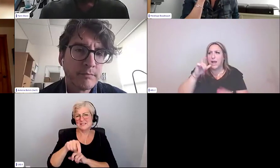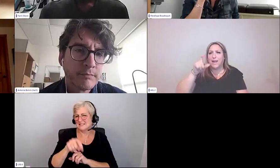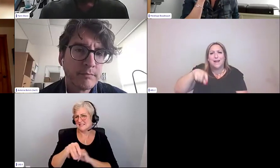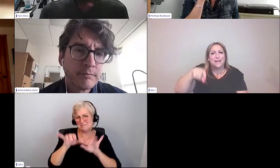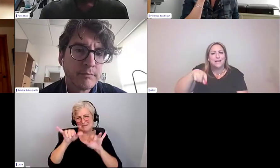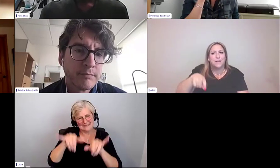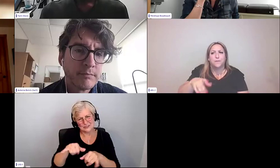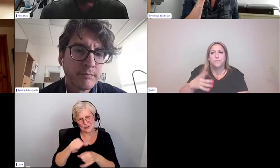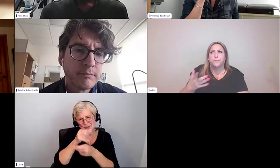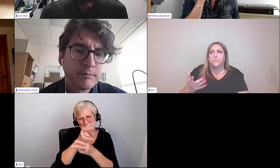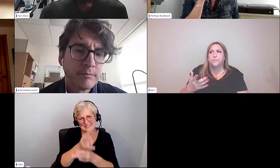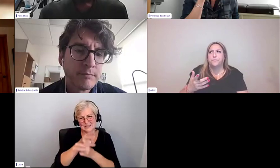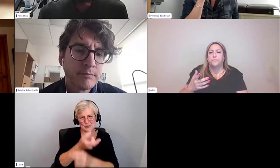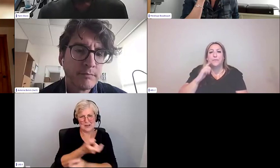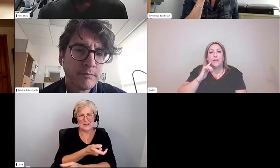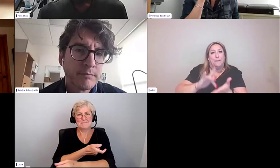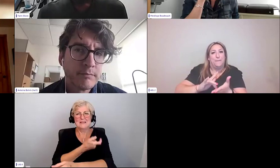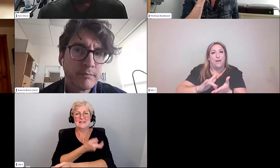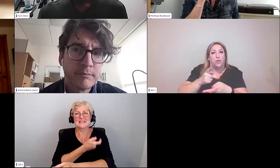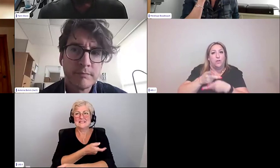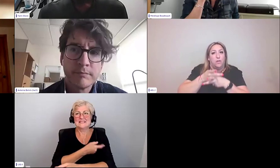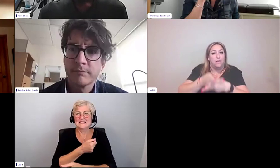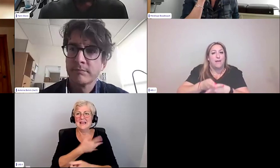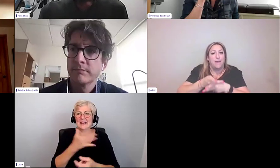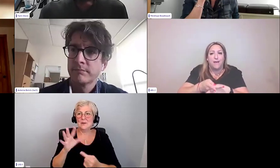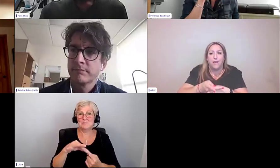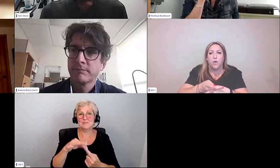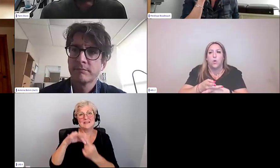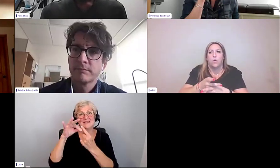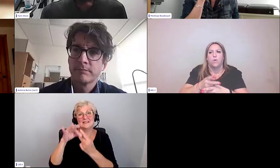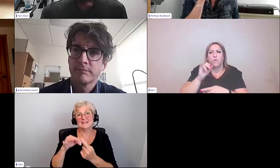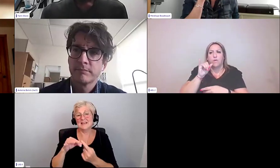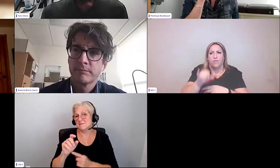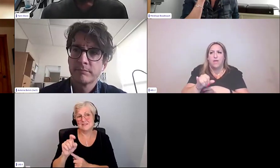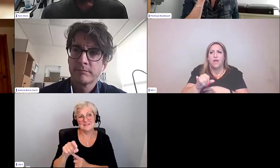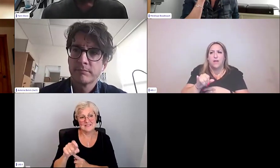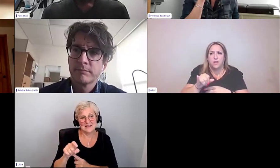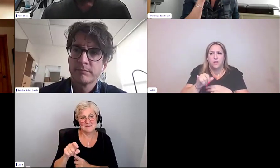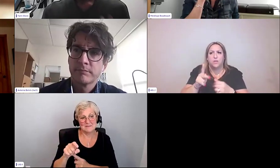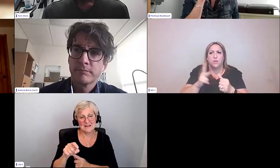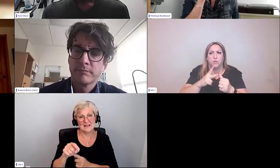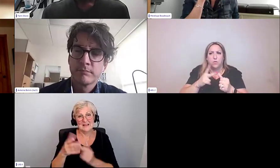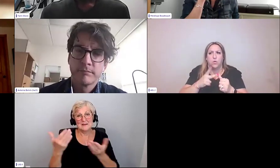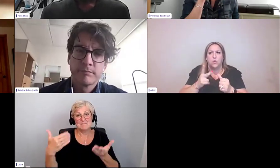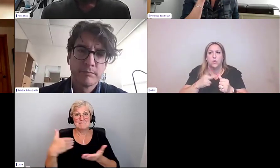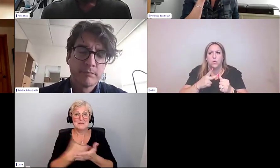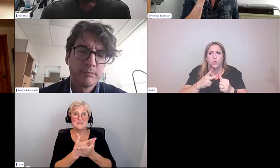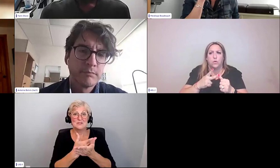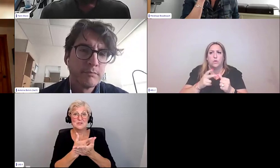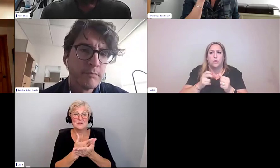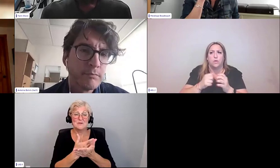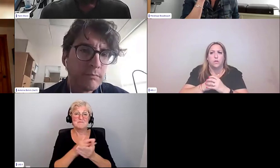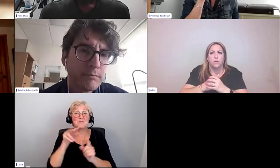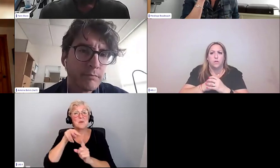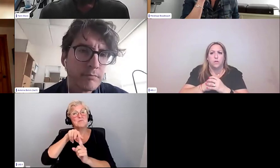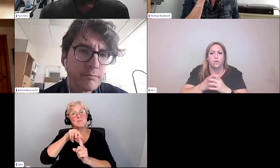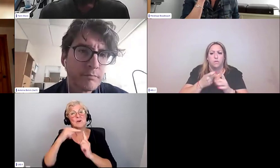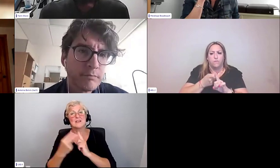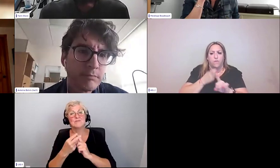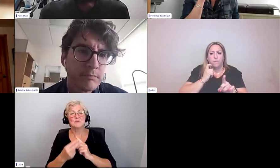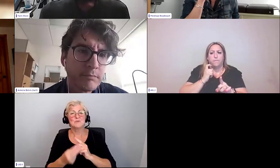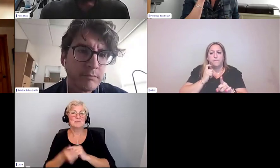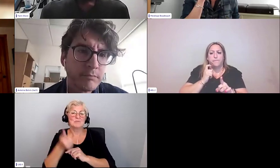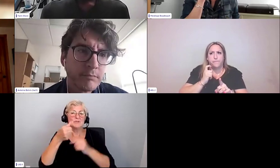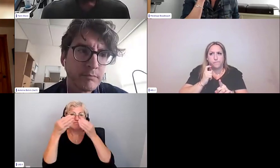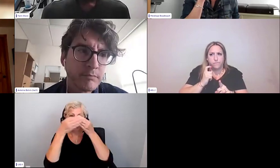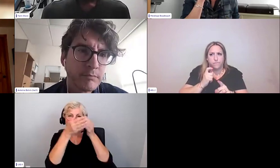necessarily the medical care which is priority, because from